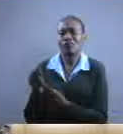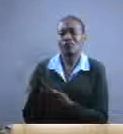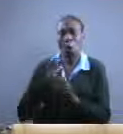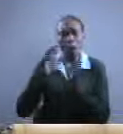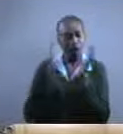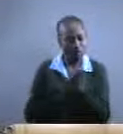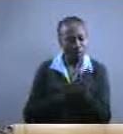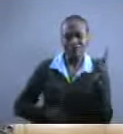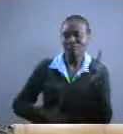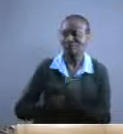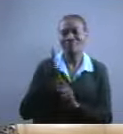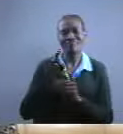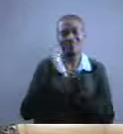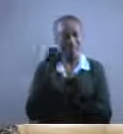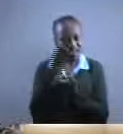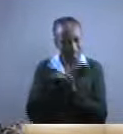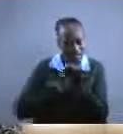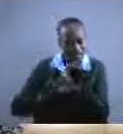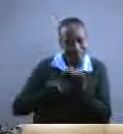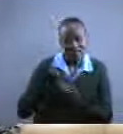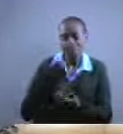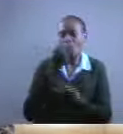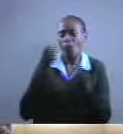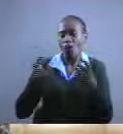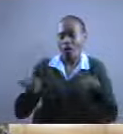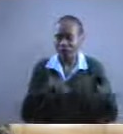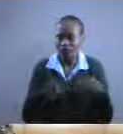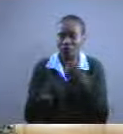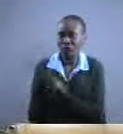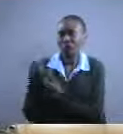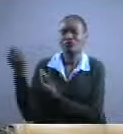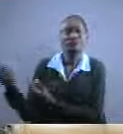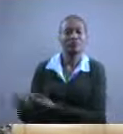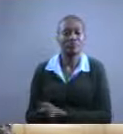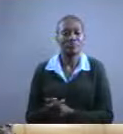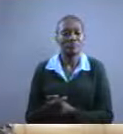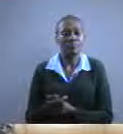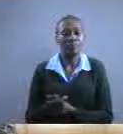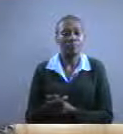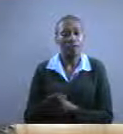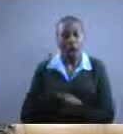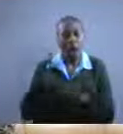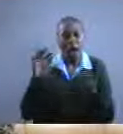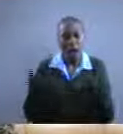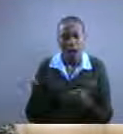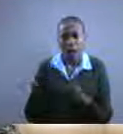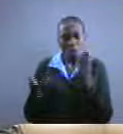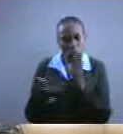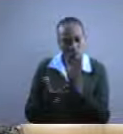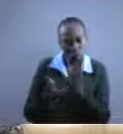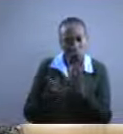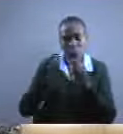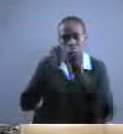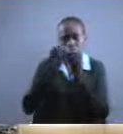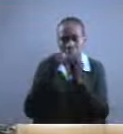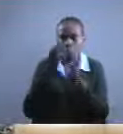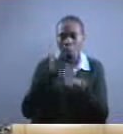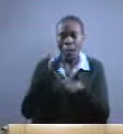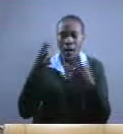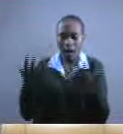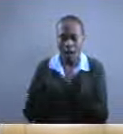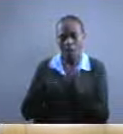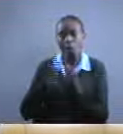and overseeing executive action. Acknowledges that the nomination was based on how enterprise architecture was applied during